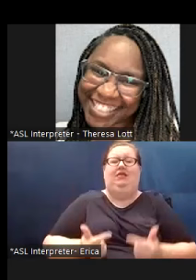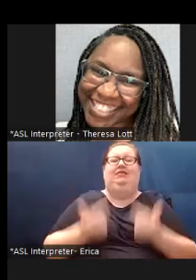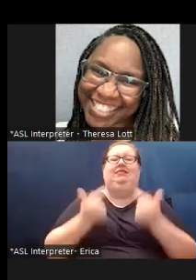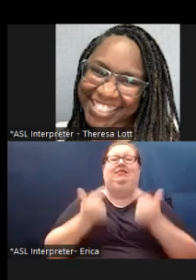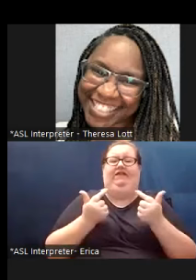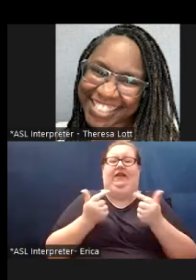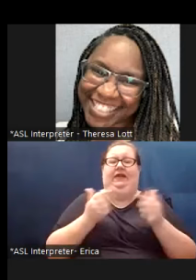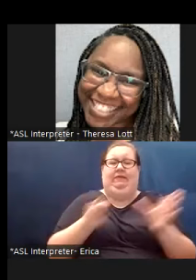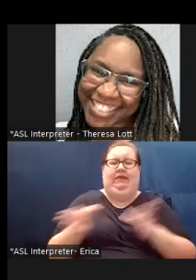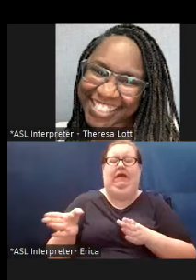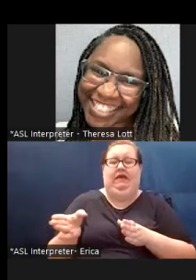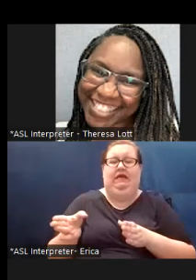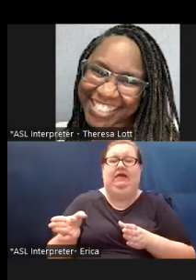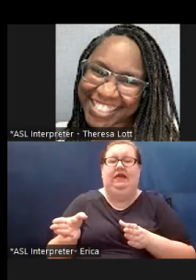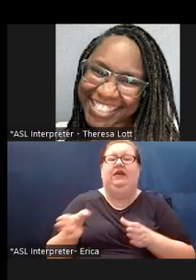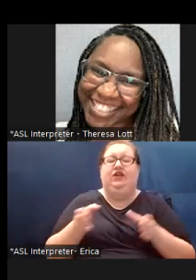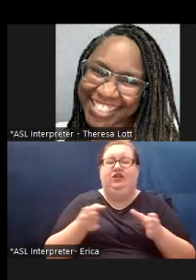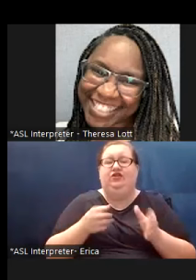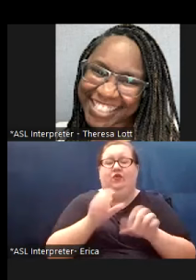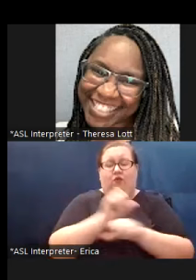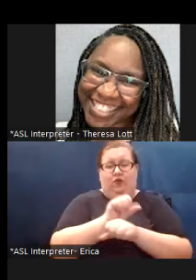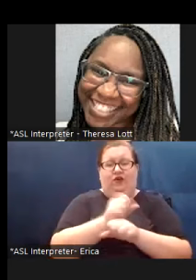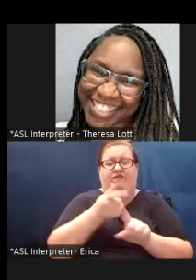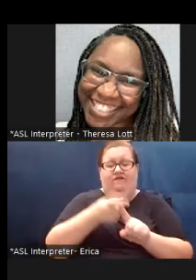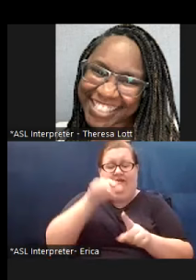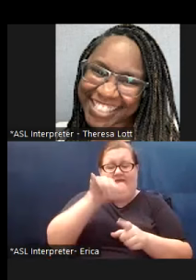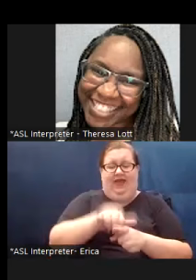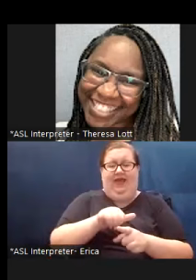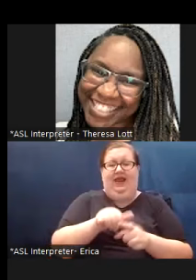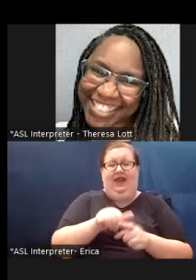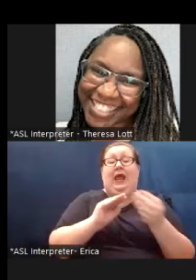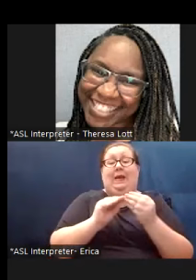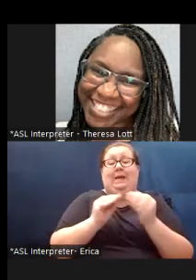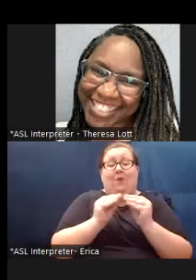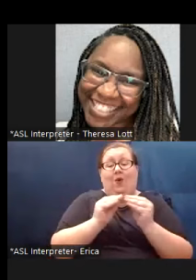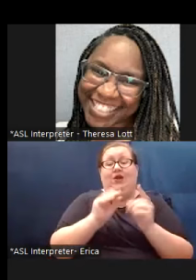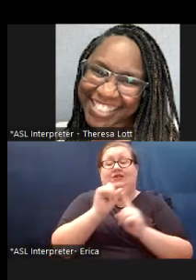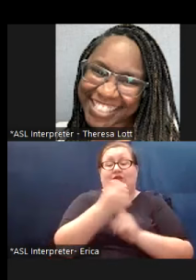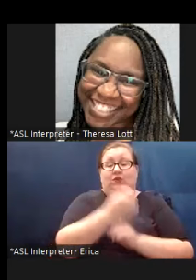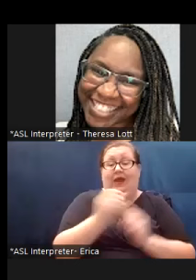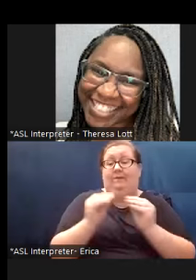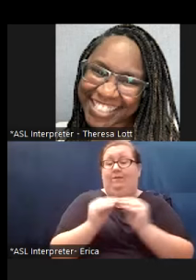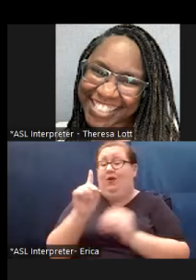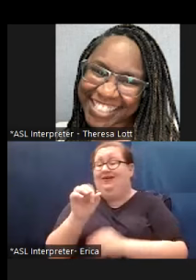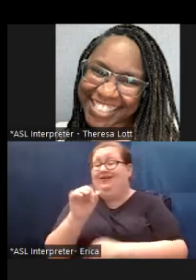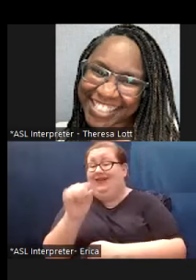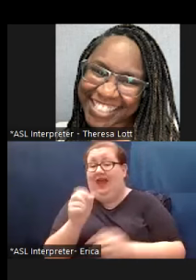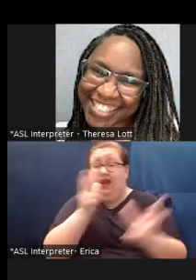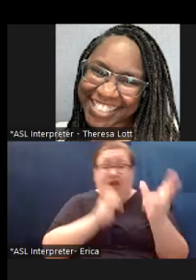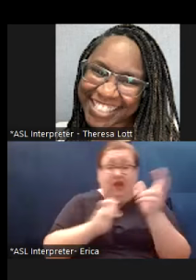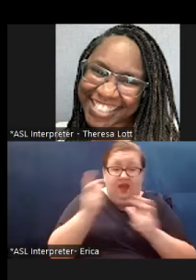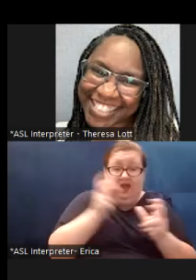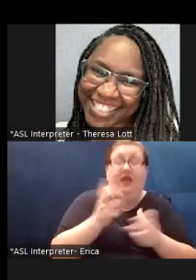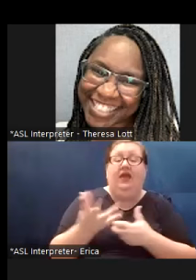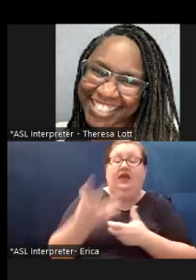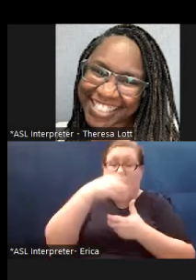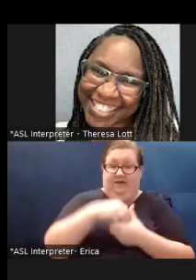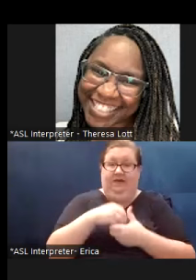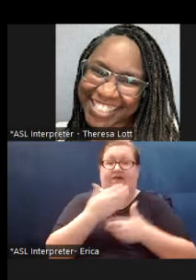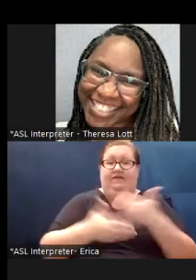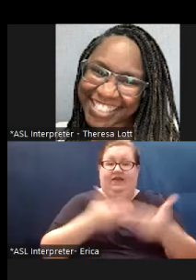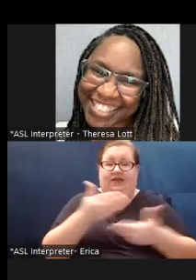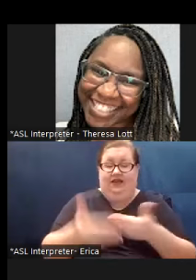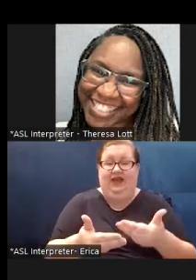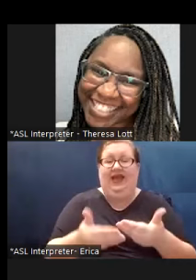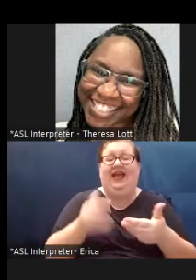and shape as we get more data and situations evolve. The plan will outline the pathway for everyone to be involved in